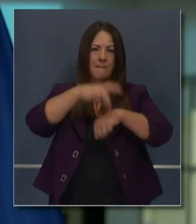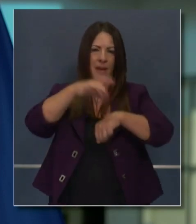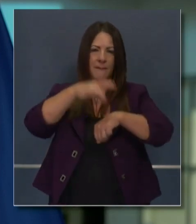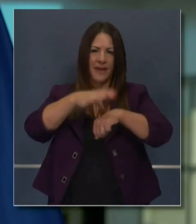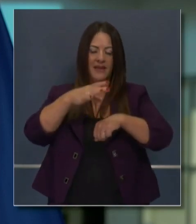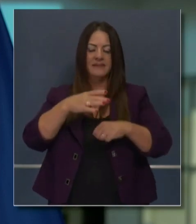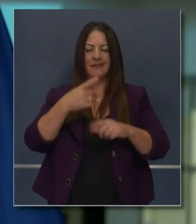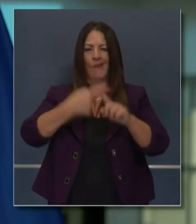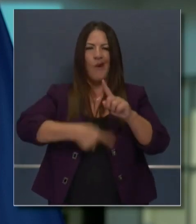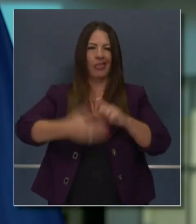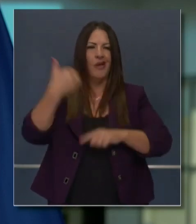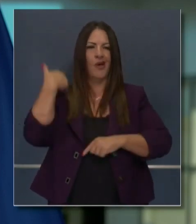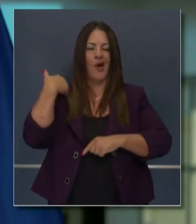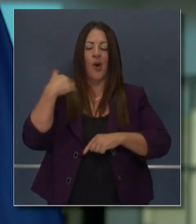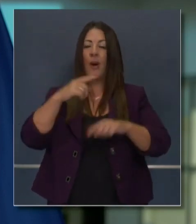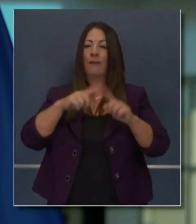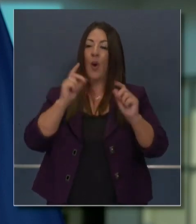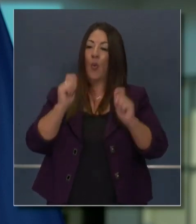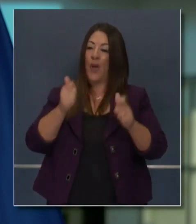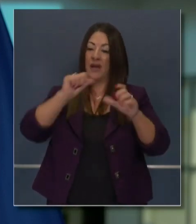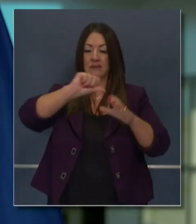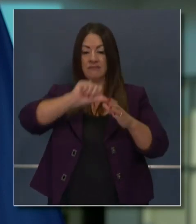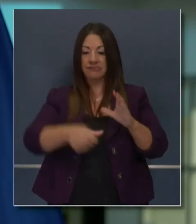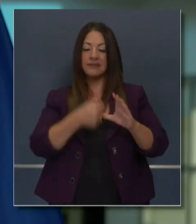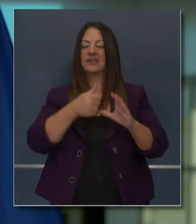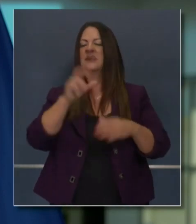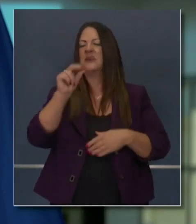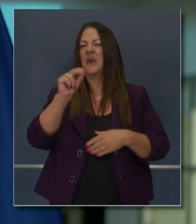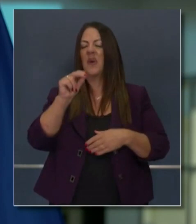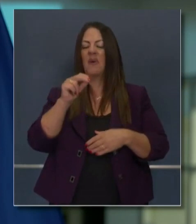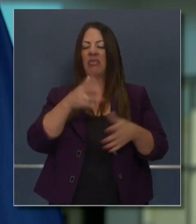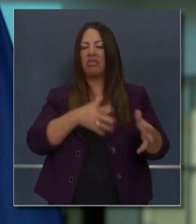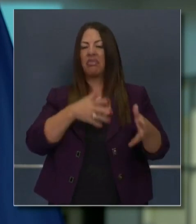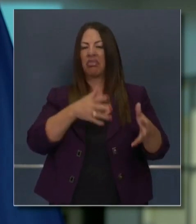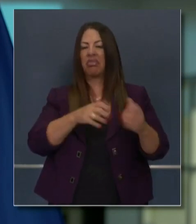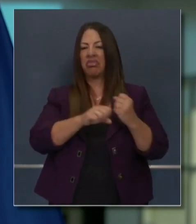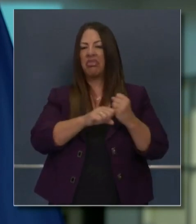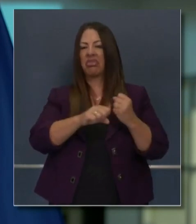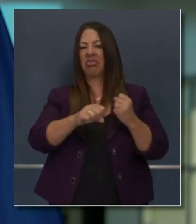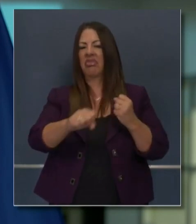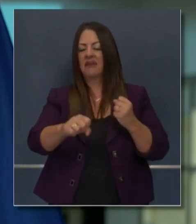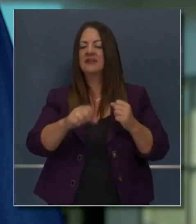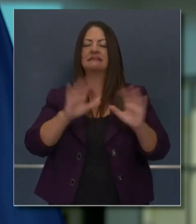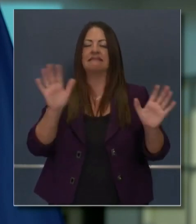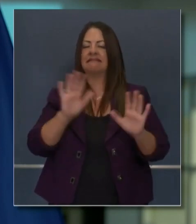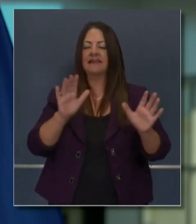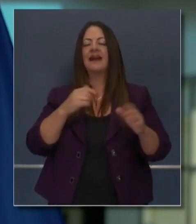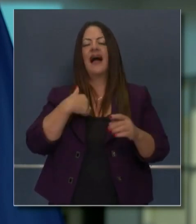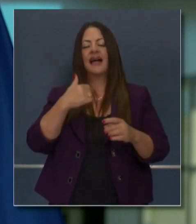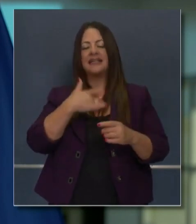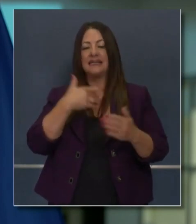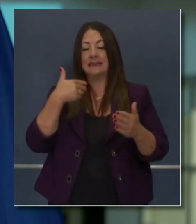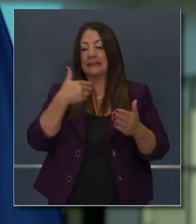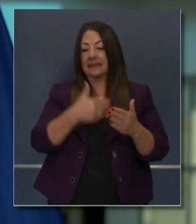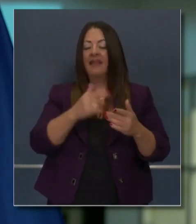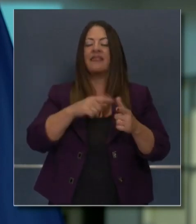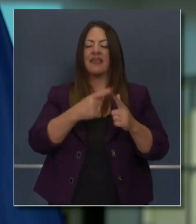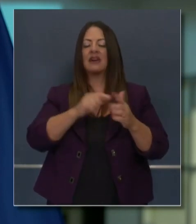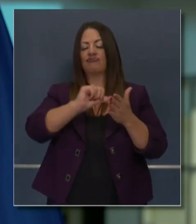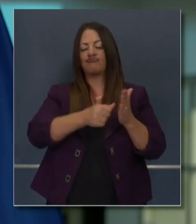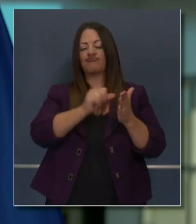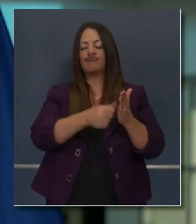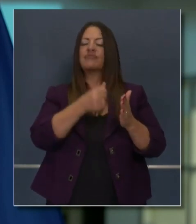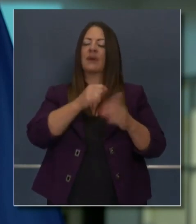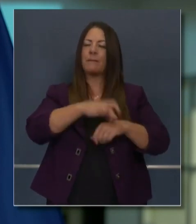them, as now they have to be cleaned up. But again, I digress only to suggest and say that those activities